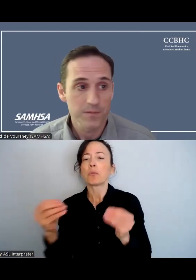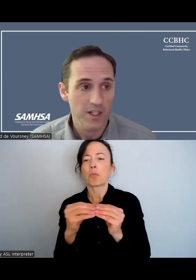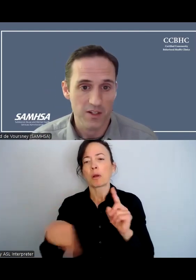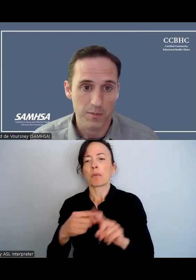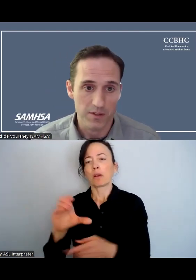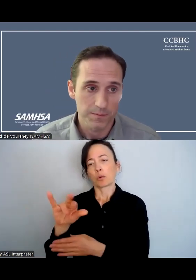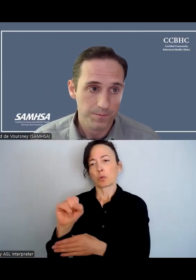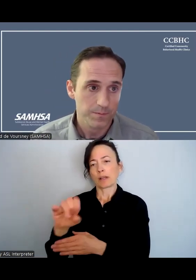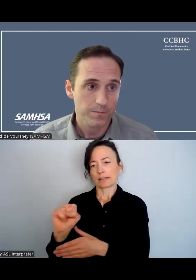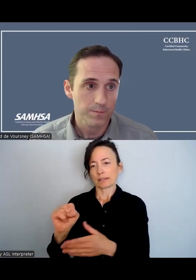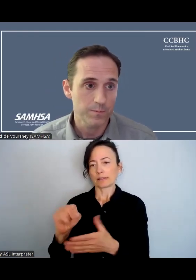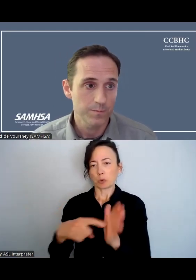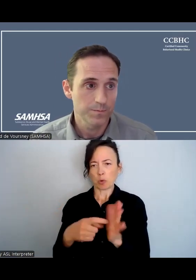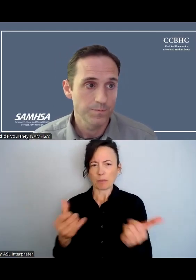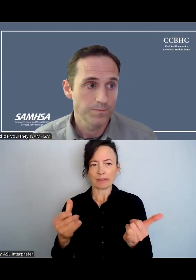now. Next slide, please.